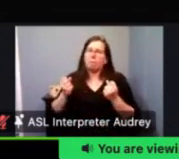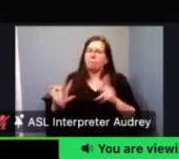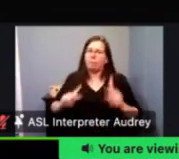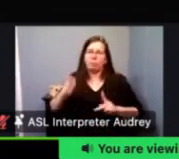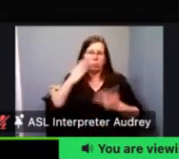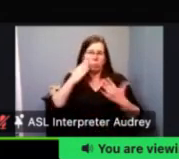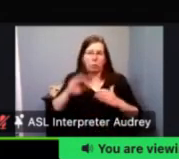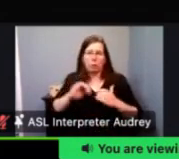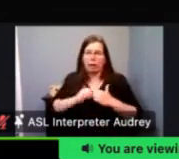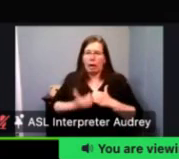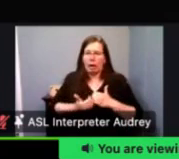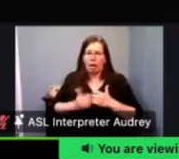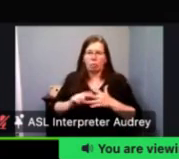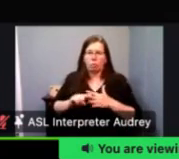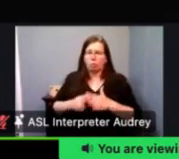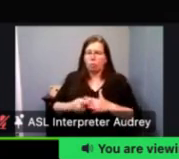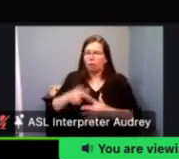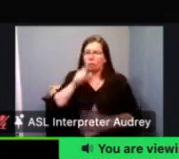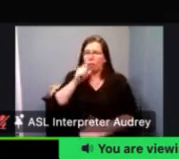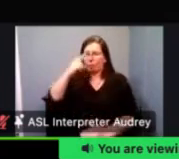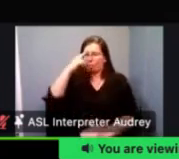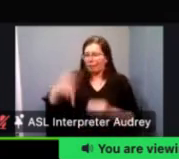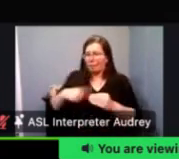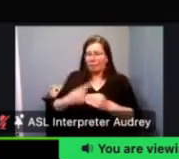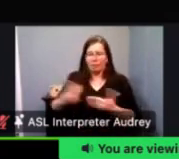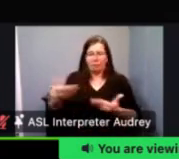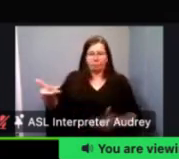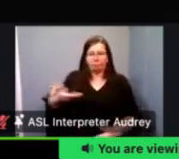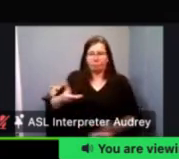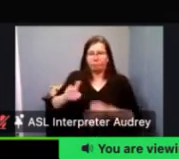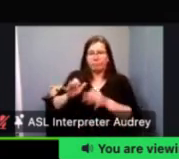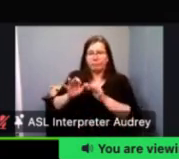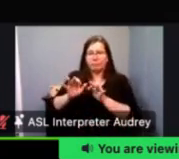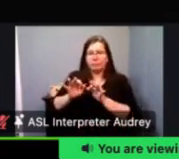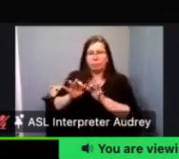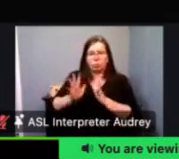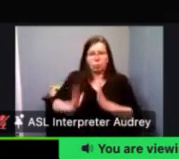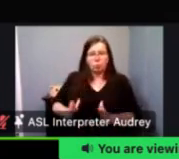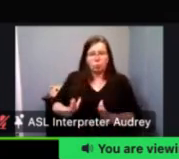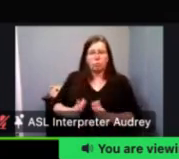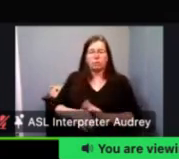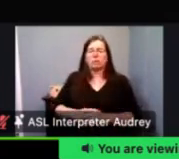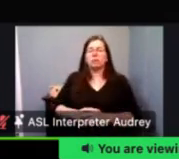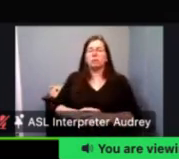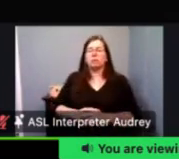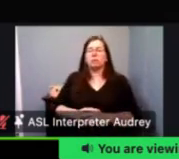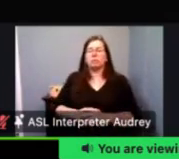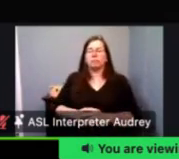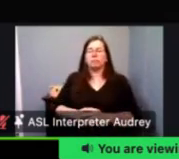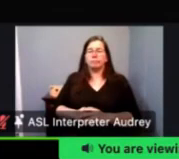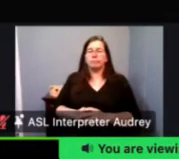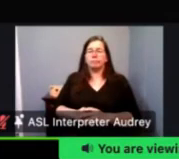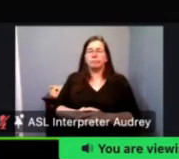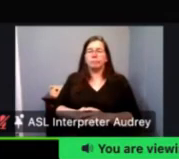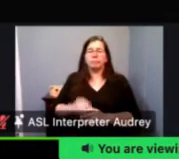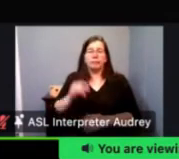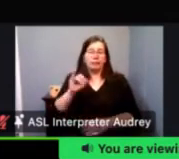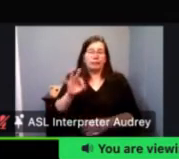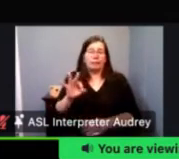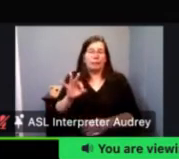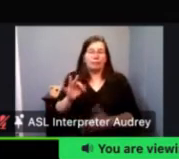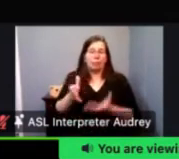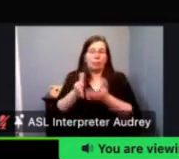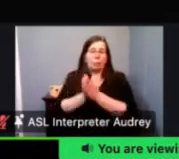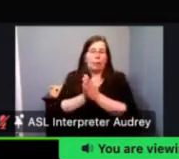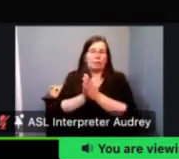start or don't even think about having ASL interpretation available if the